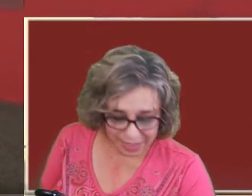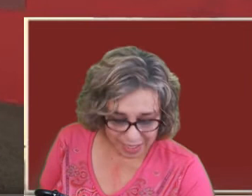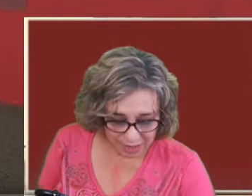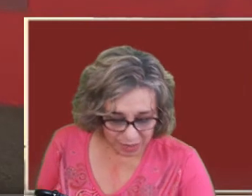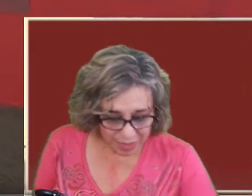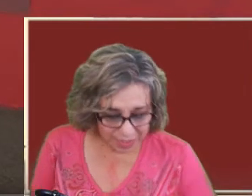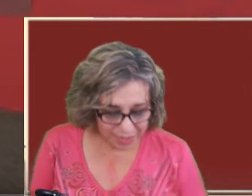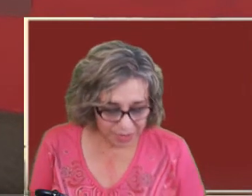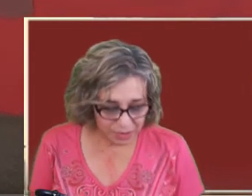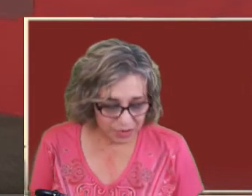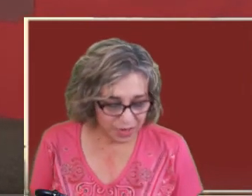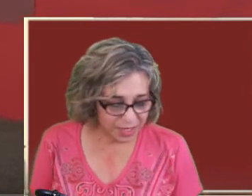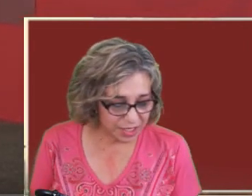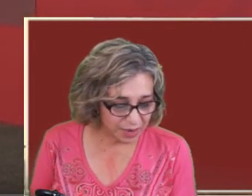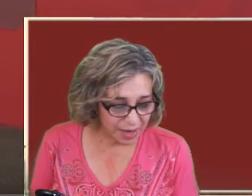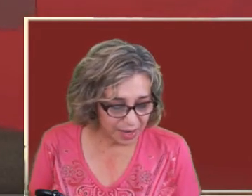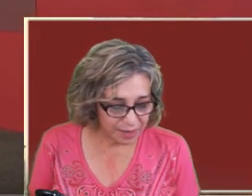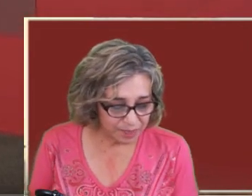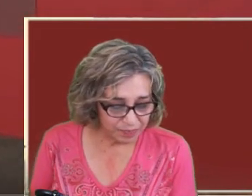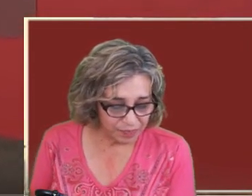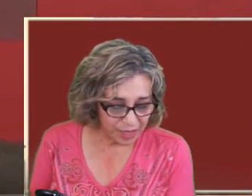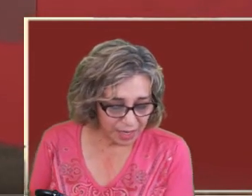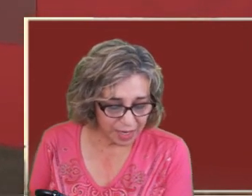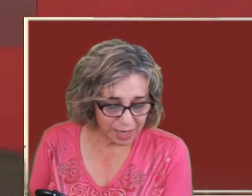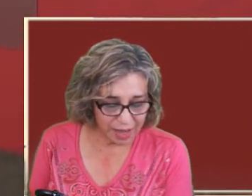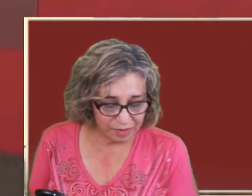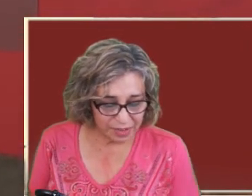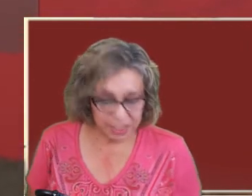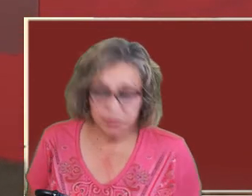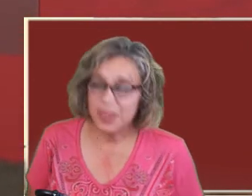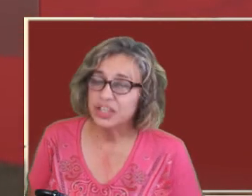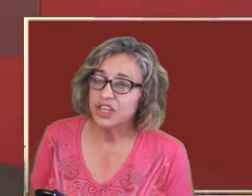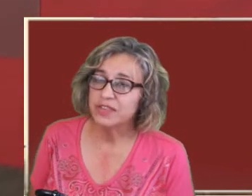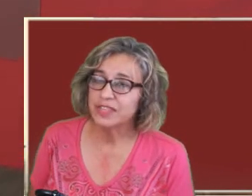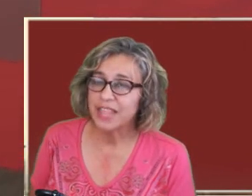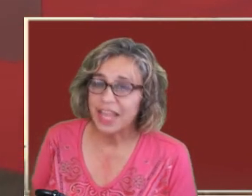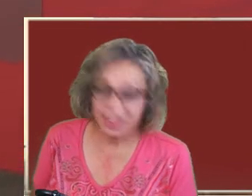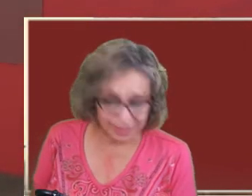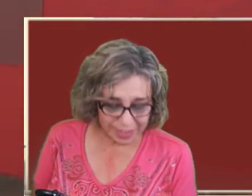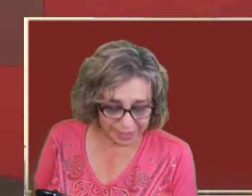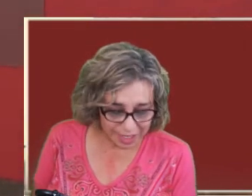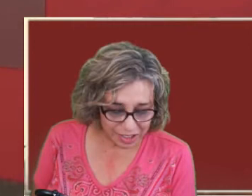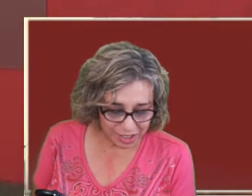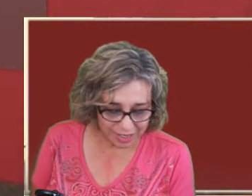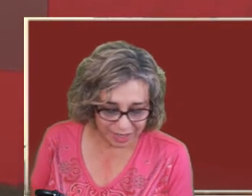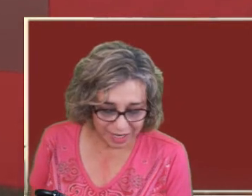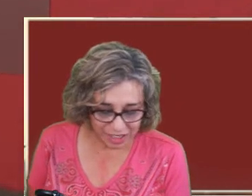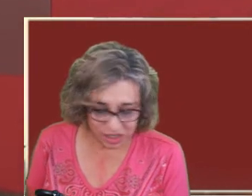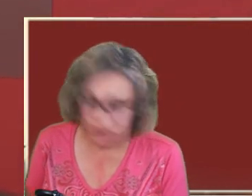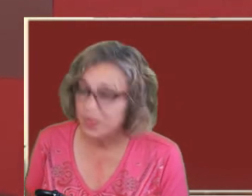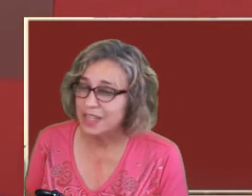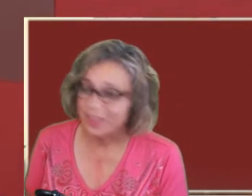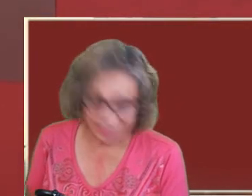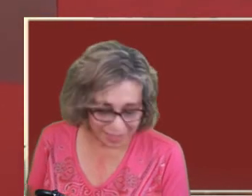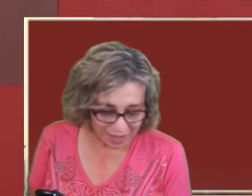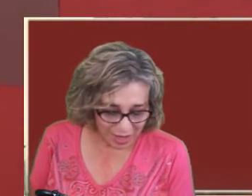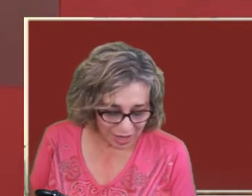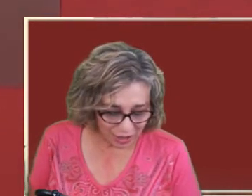proceedings. In other words, they were trying to have a suspension of sale, cessation,